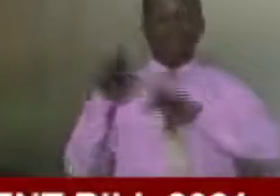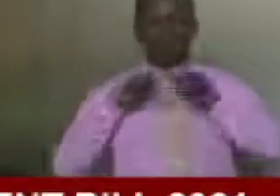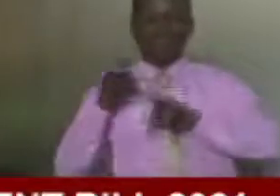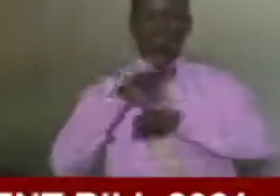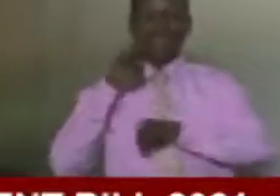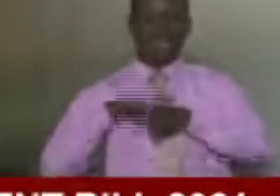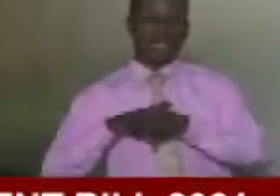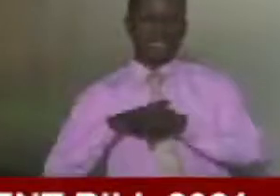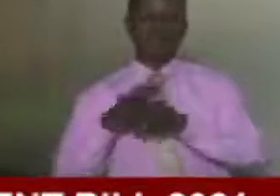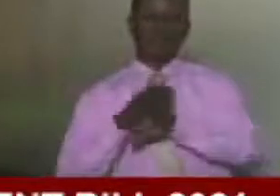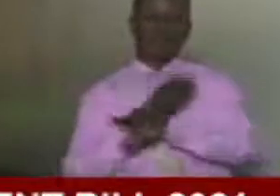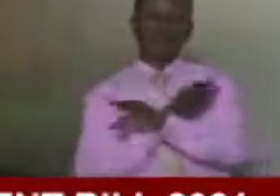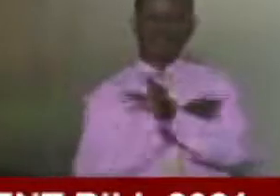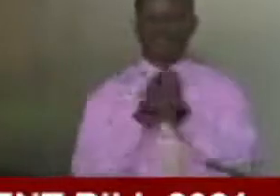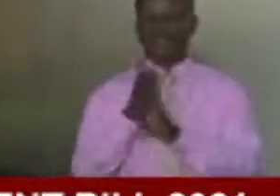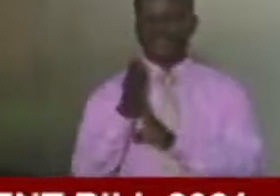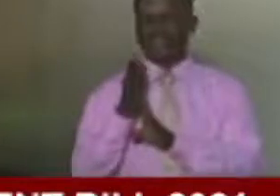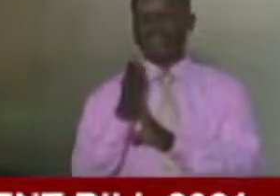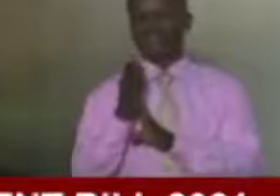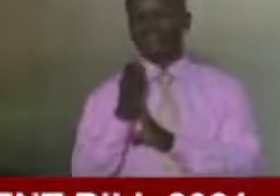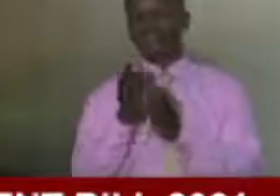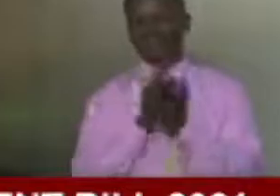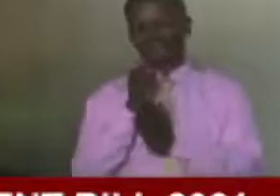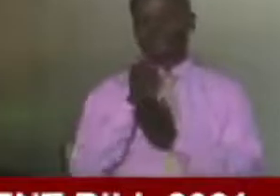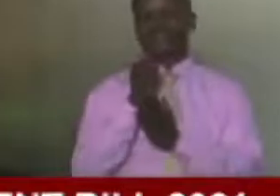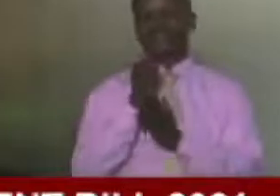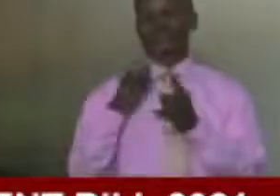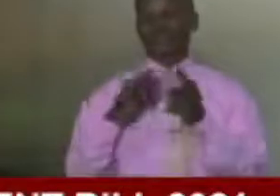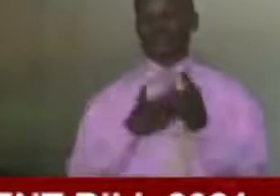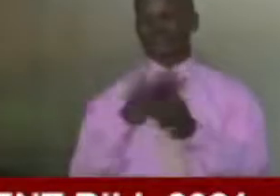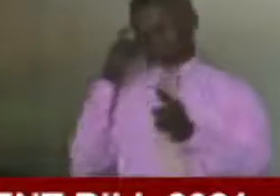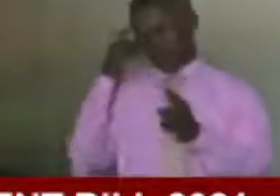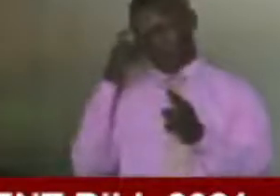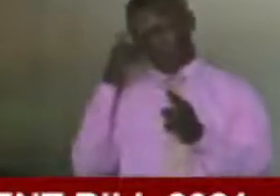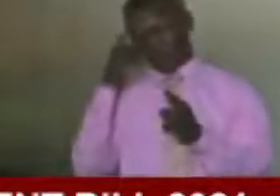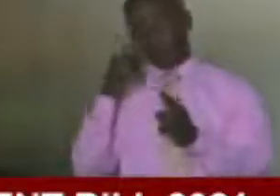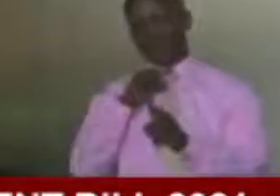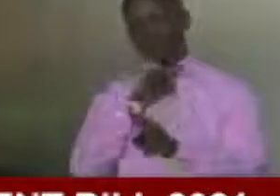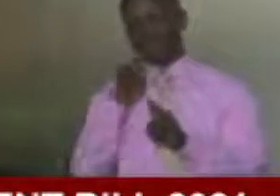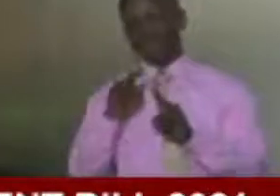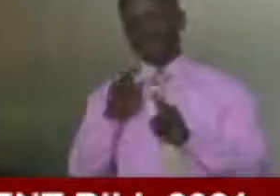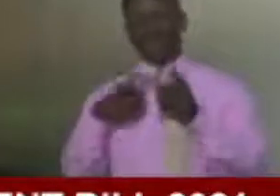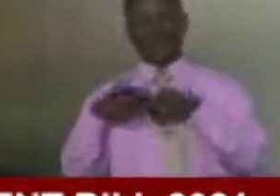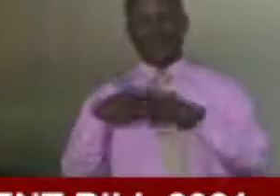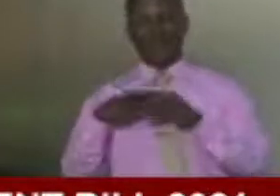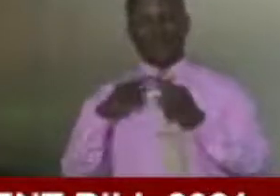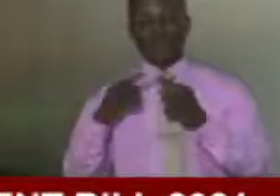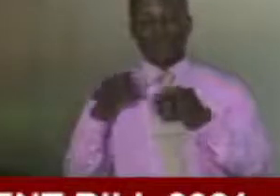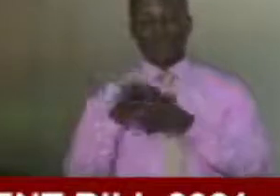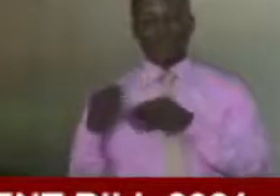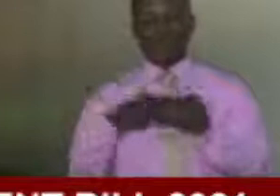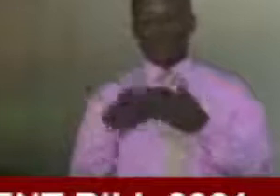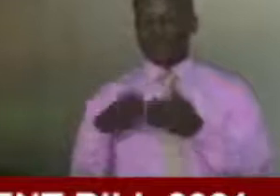the integrity of elections in our country. To my mind, when they resume, in a matter